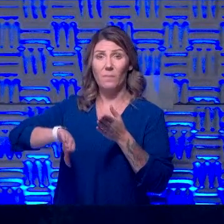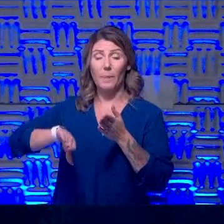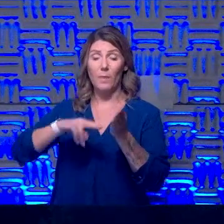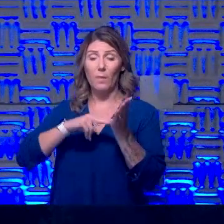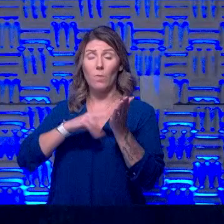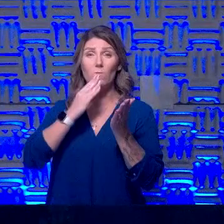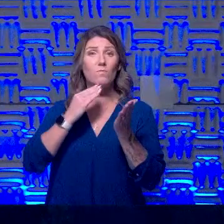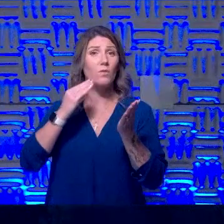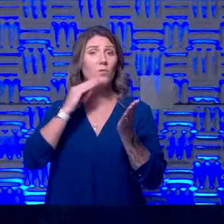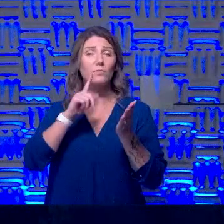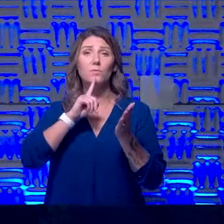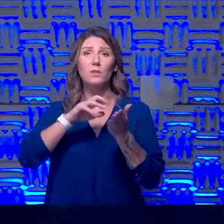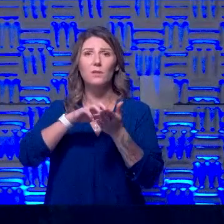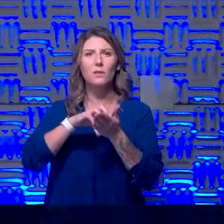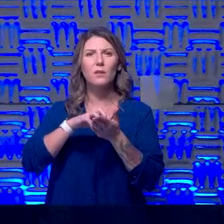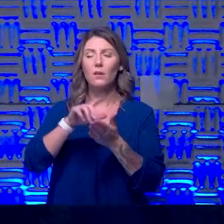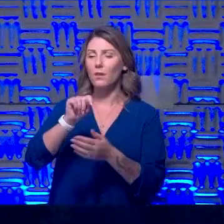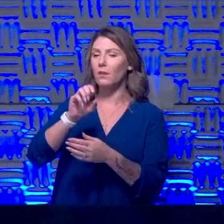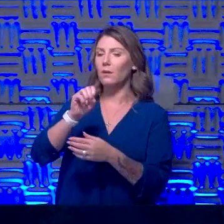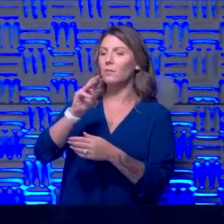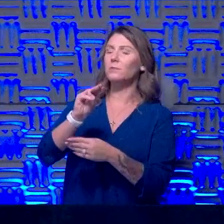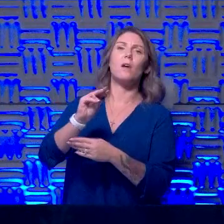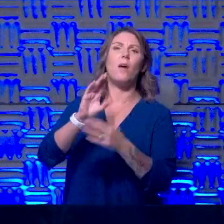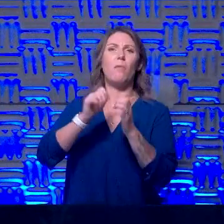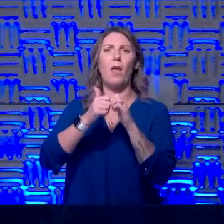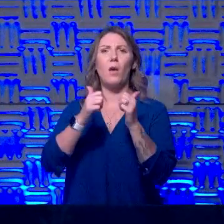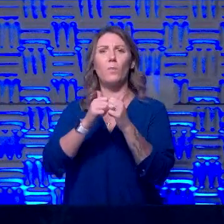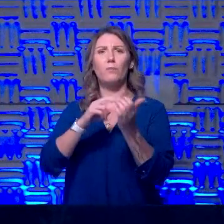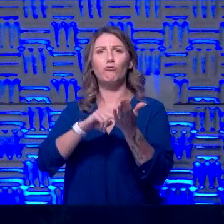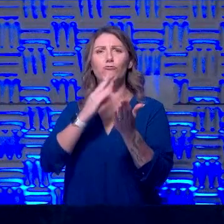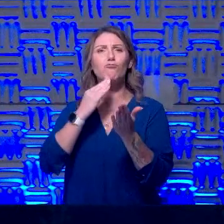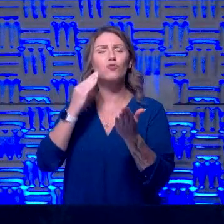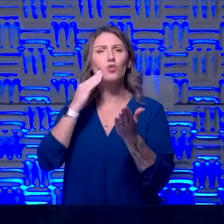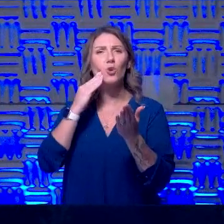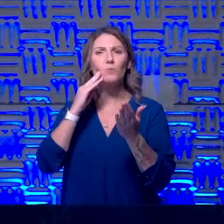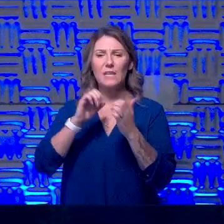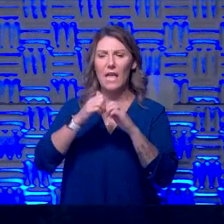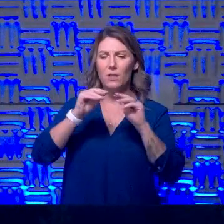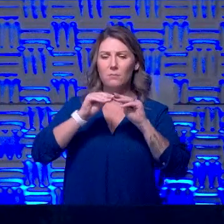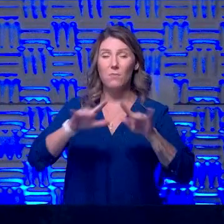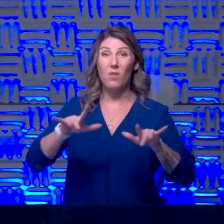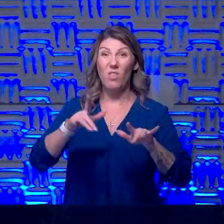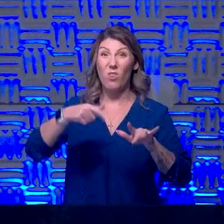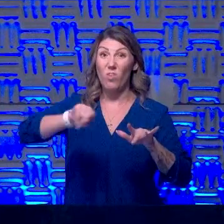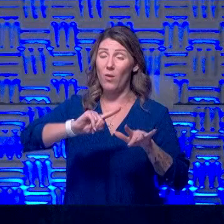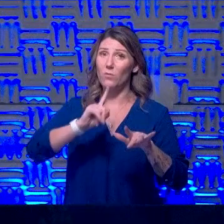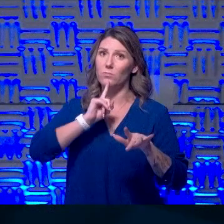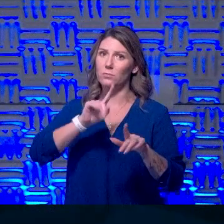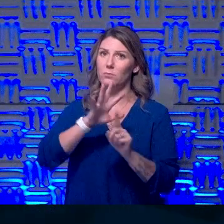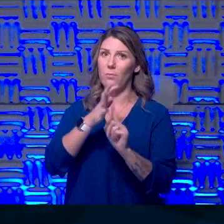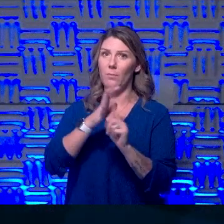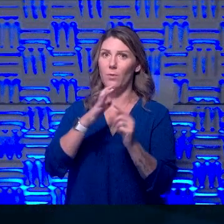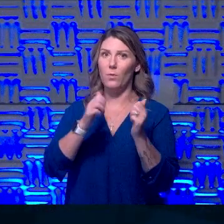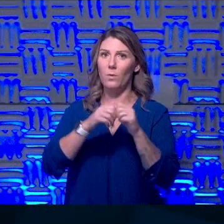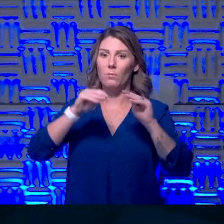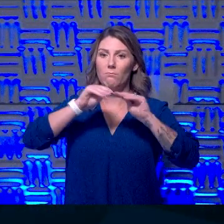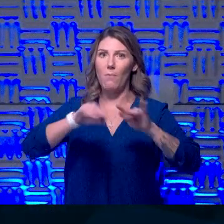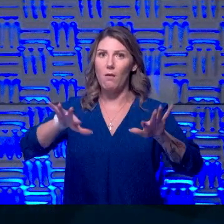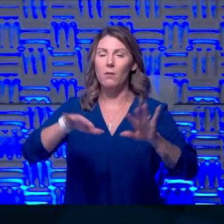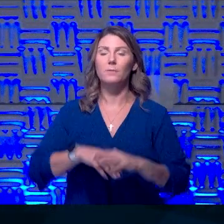vulnerable. Tom, how are we doing in nursing homes in Kansas now, and how's the spread? Because those were a big hotspot originally.